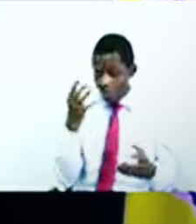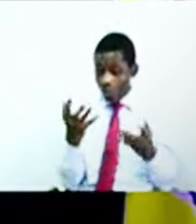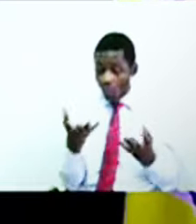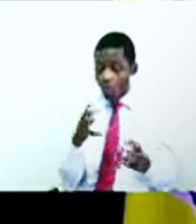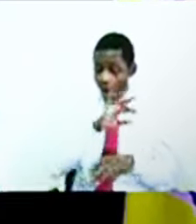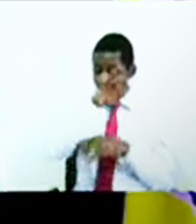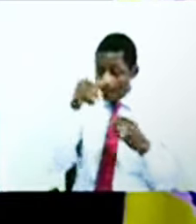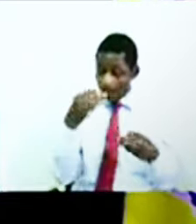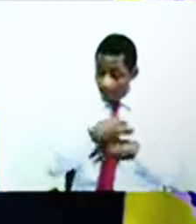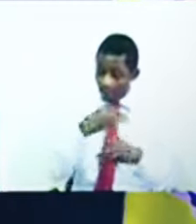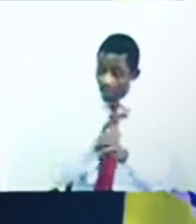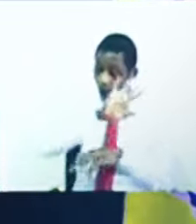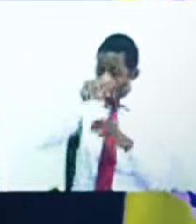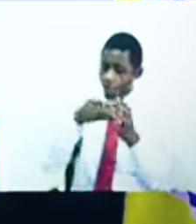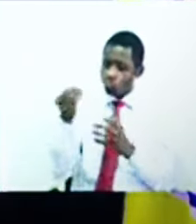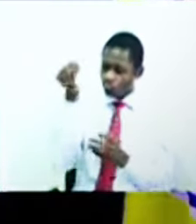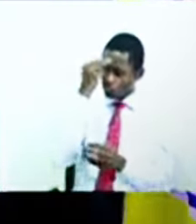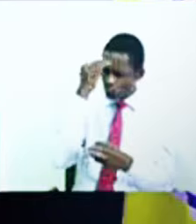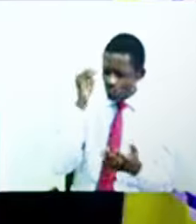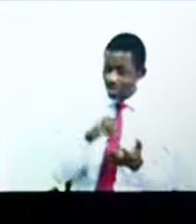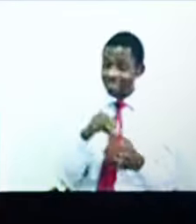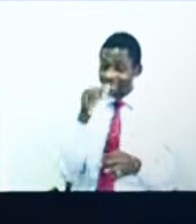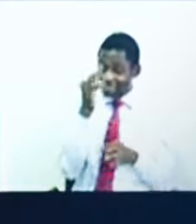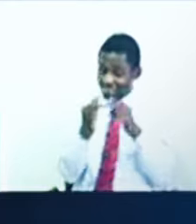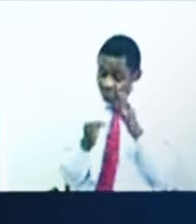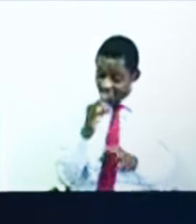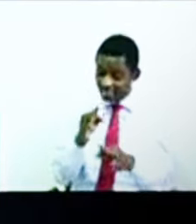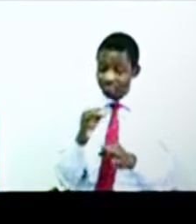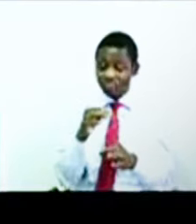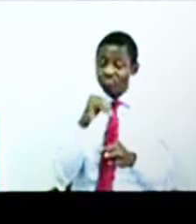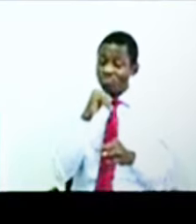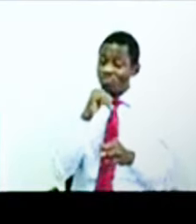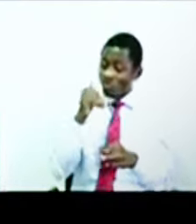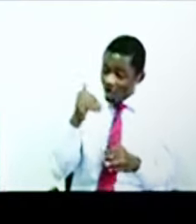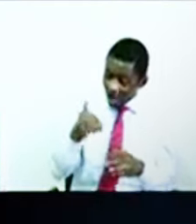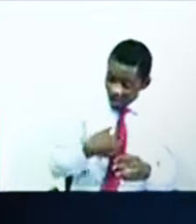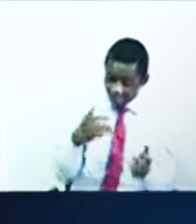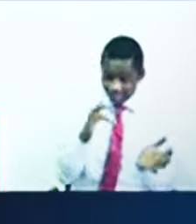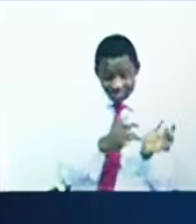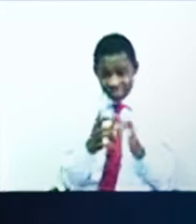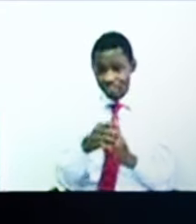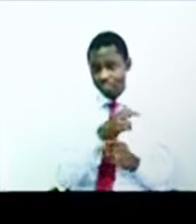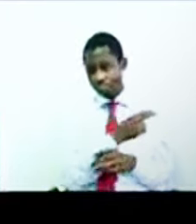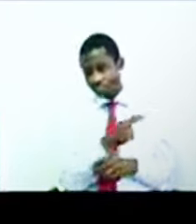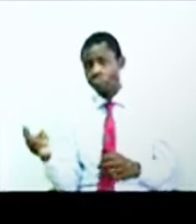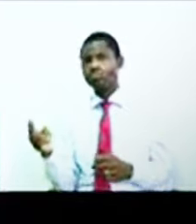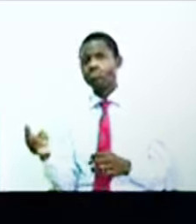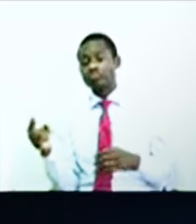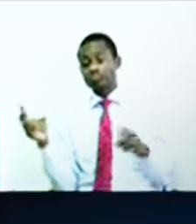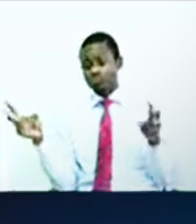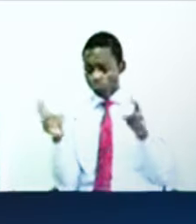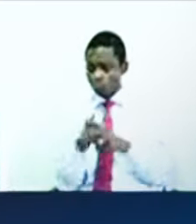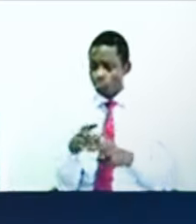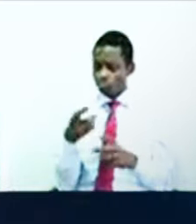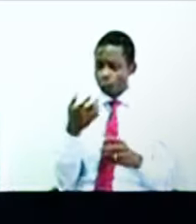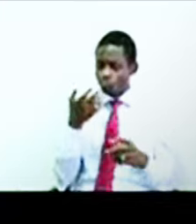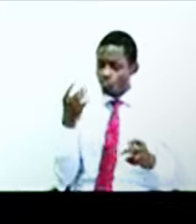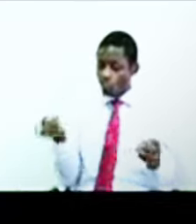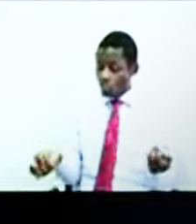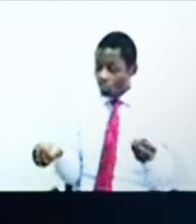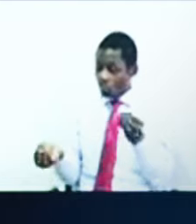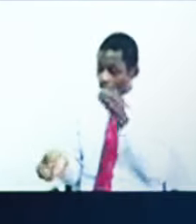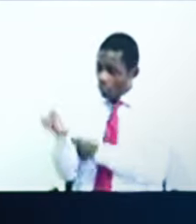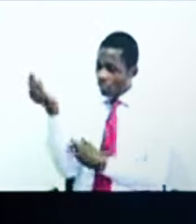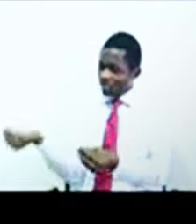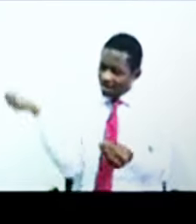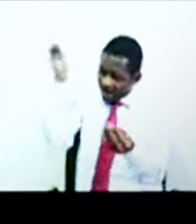son, and untino yanko pompe se, o yi netri musemwa, ensachra ensachira chire boche no edi pefe